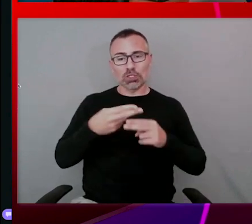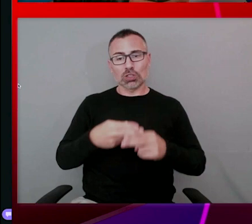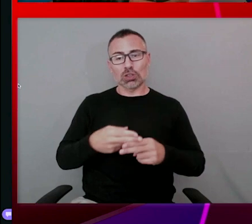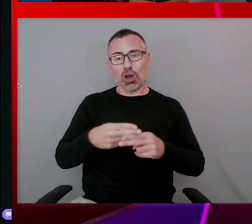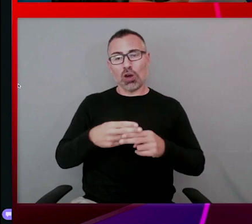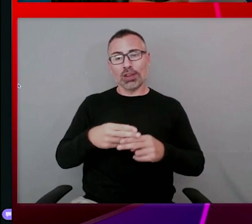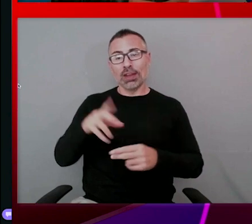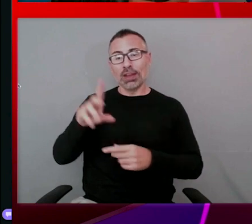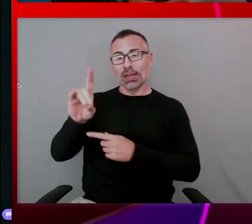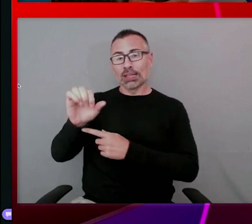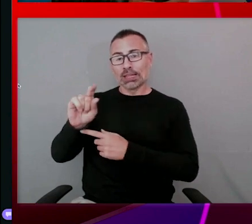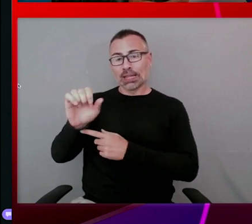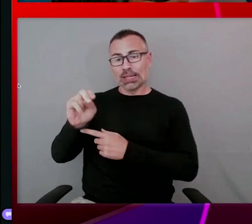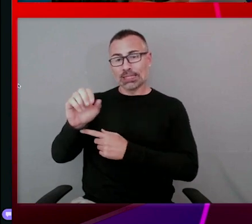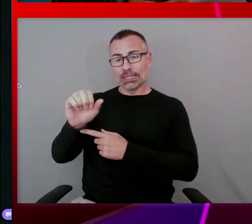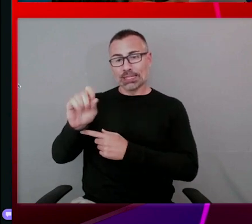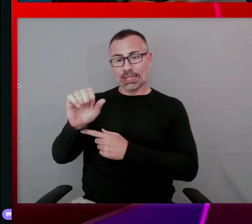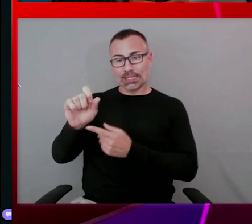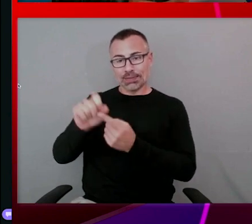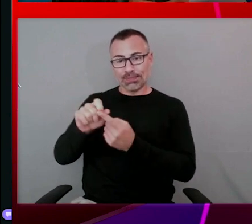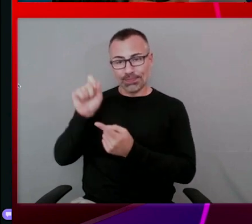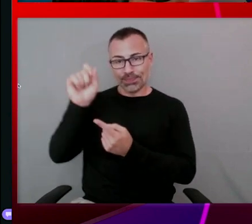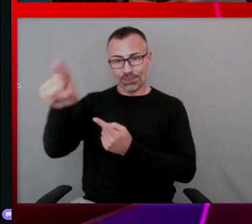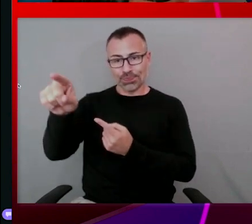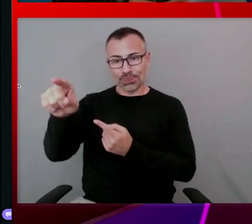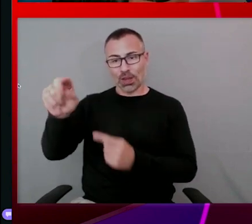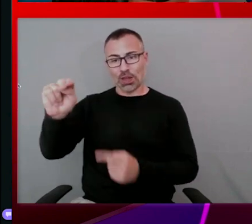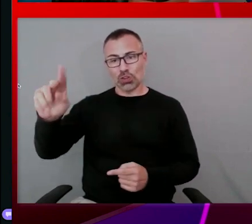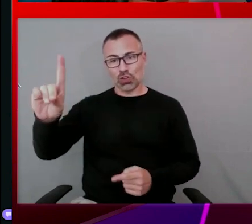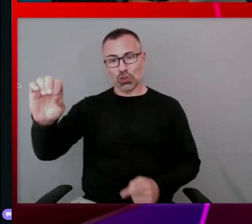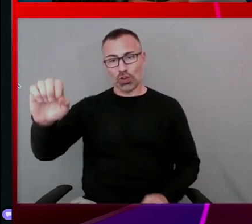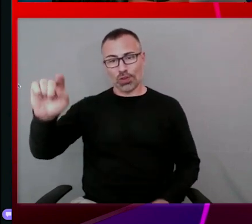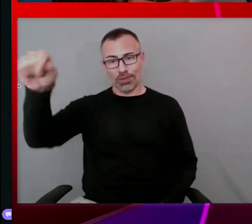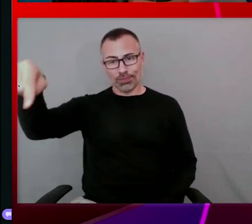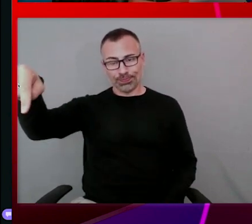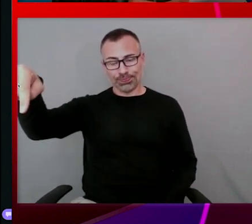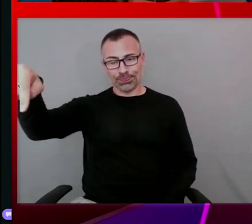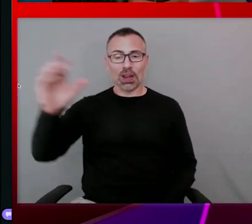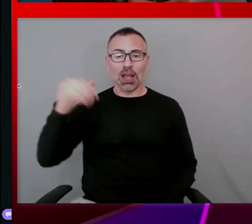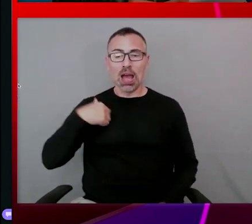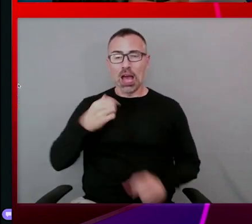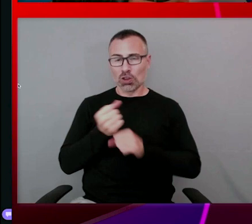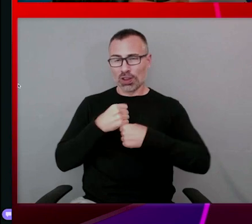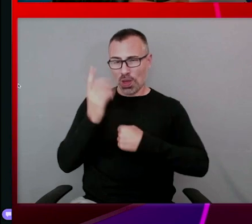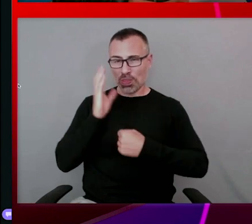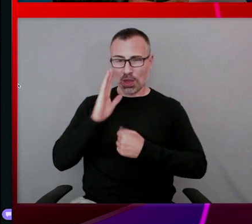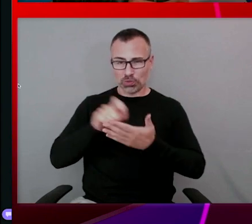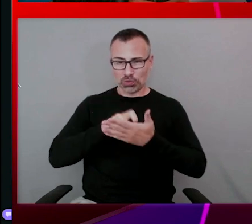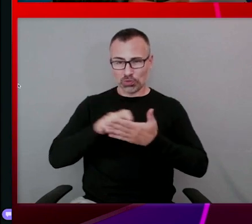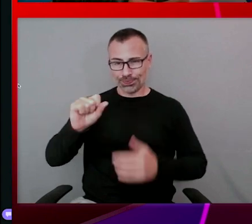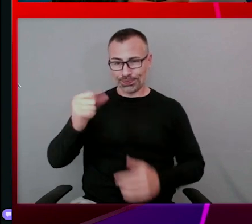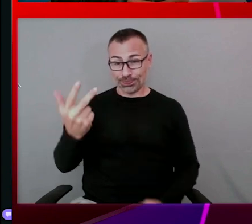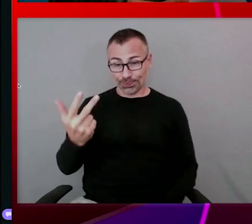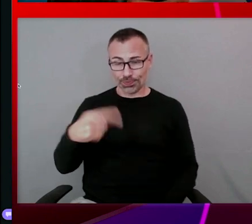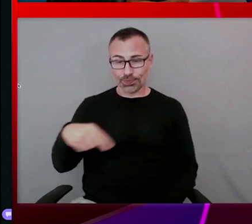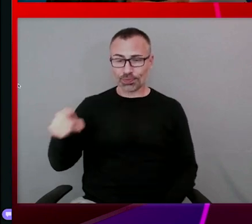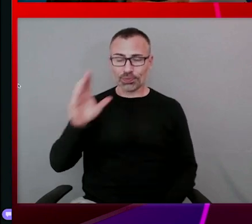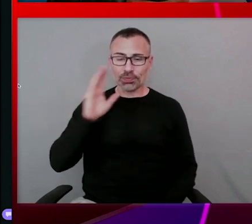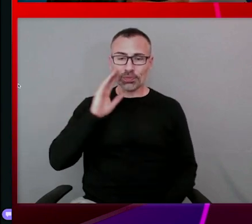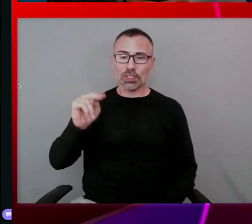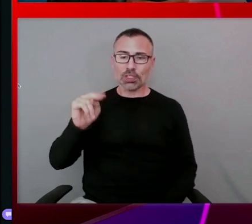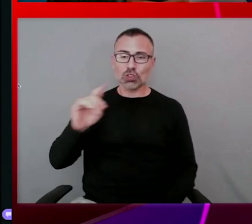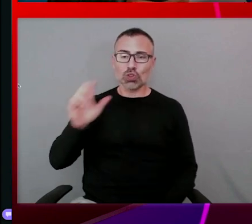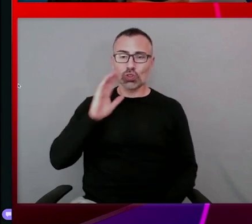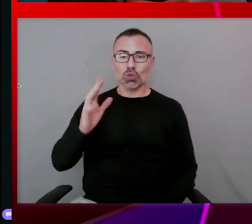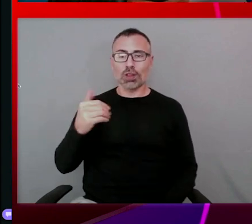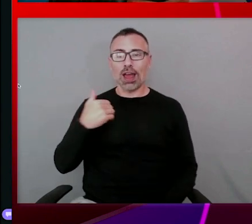node, as I've created here, so I've already created one that's going to write to S3. But what these nodes allow you to do is create these distributed processing